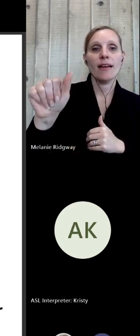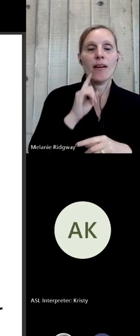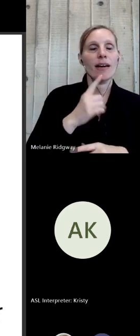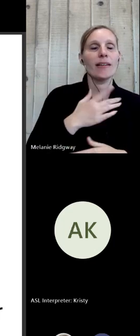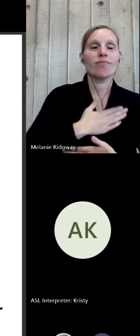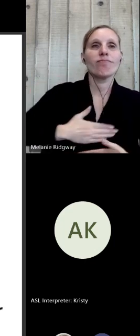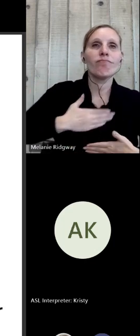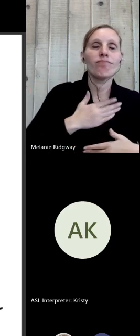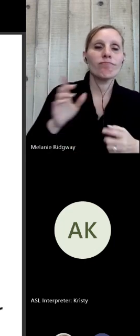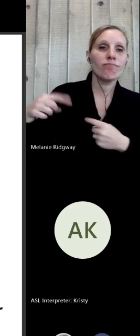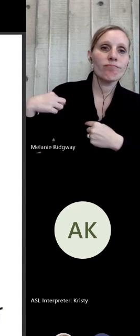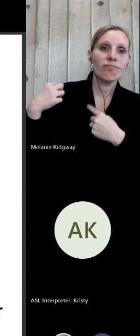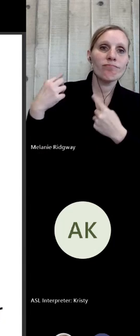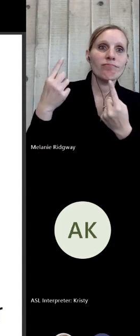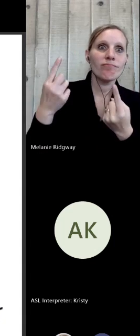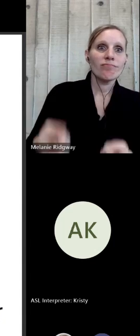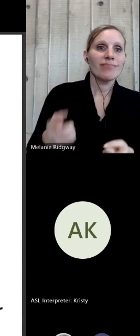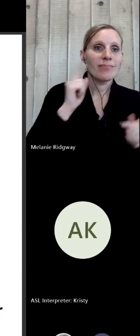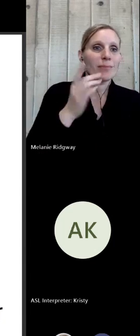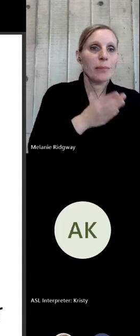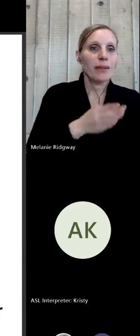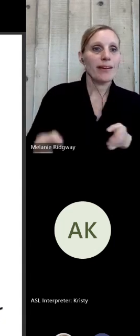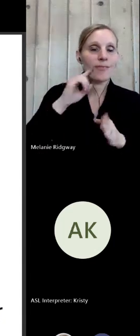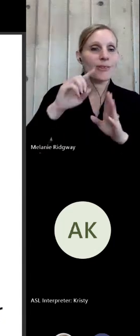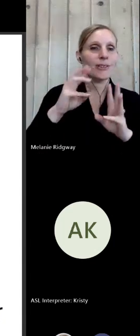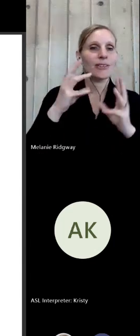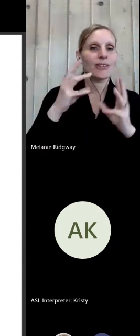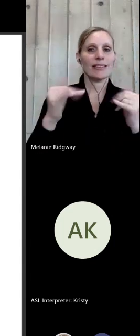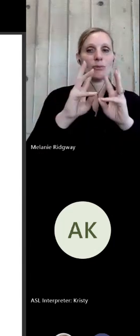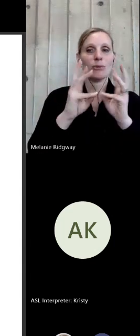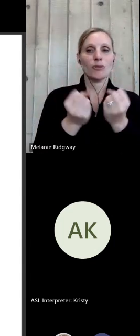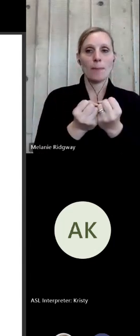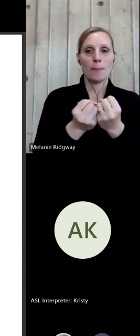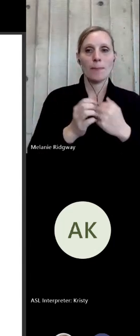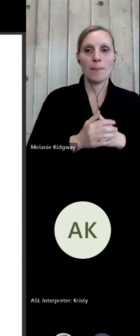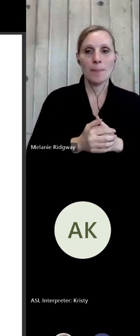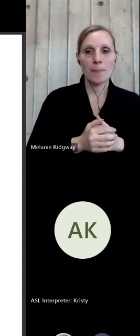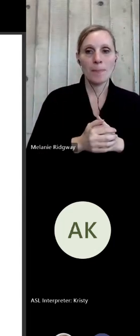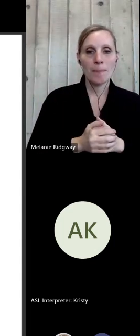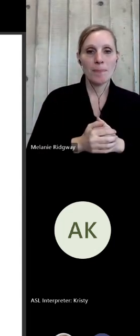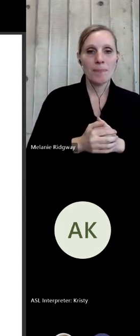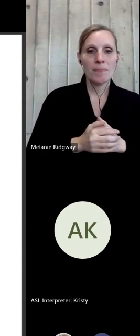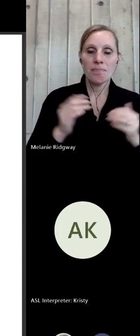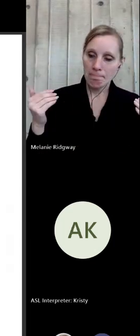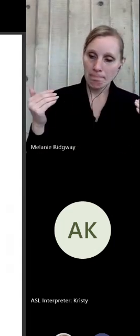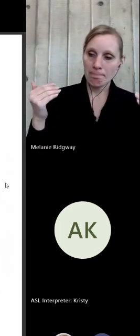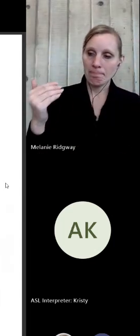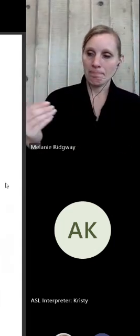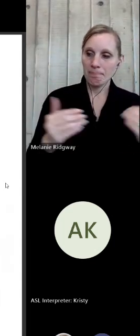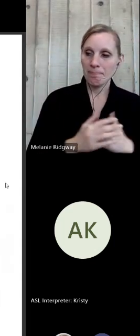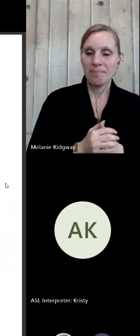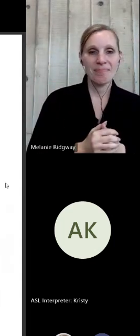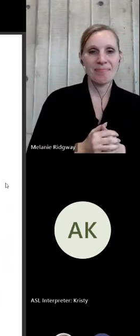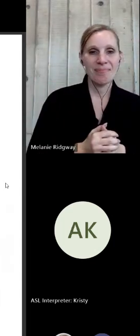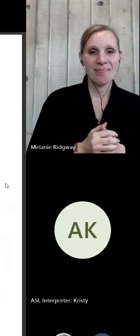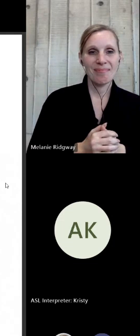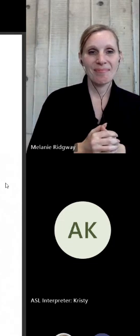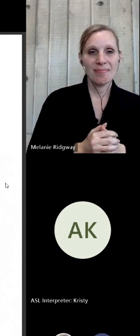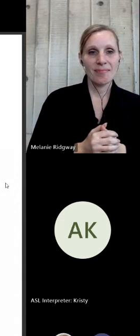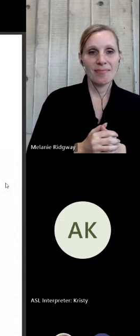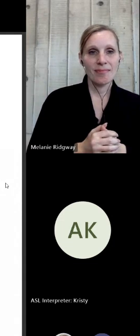enjoyed preparing this workshop for you. So let's get started. I